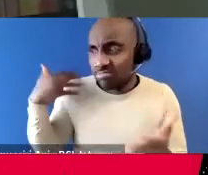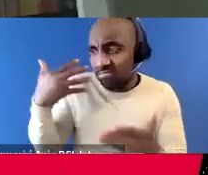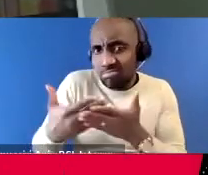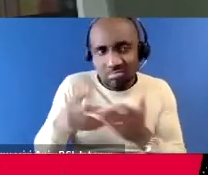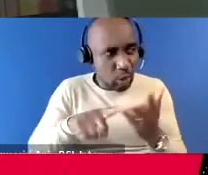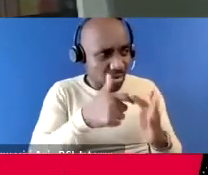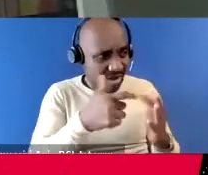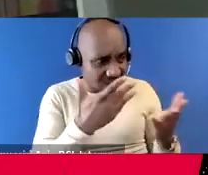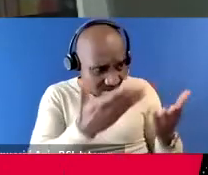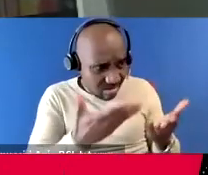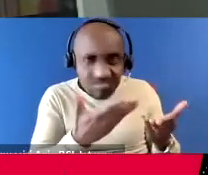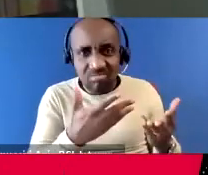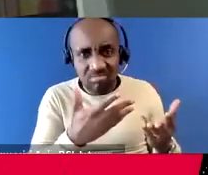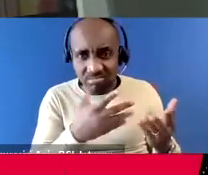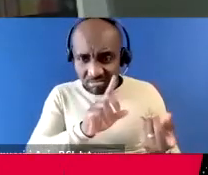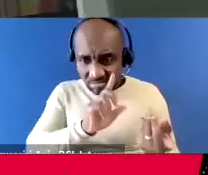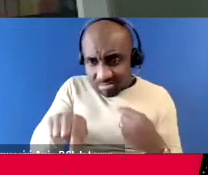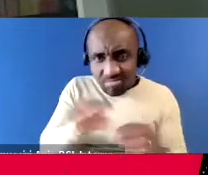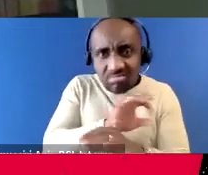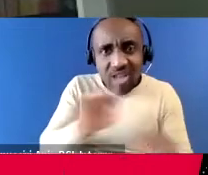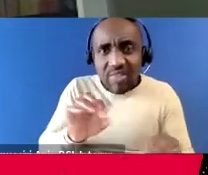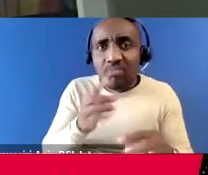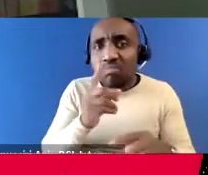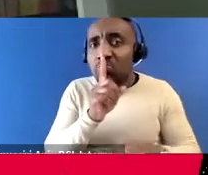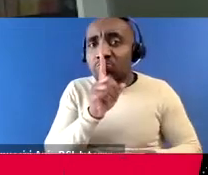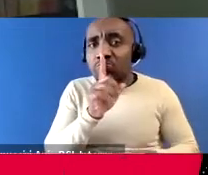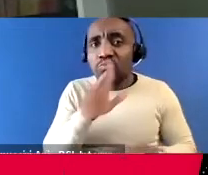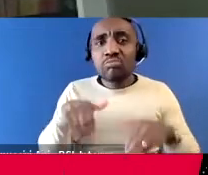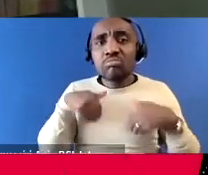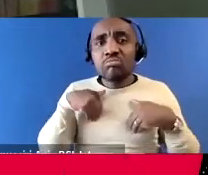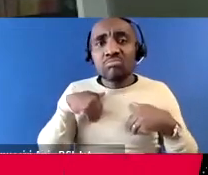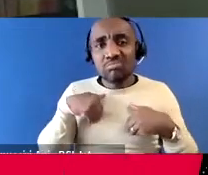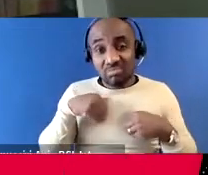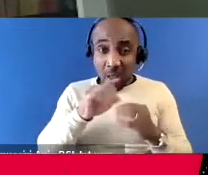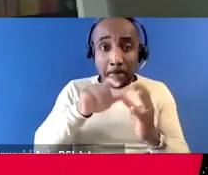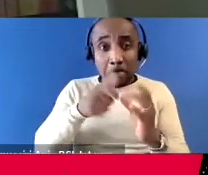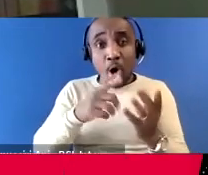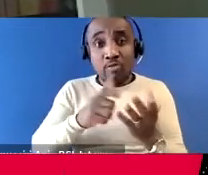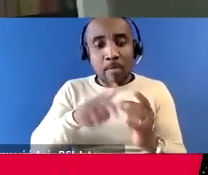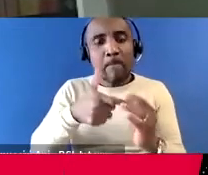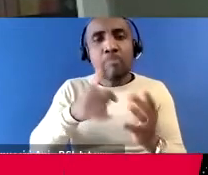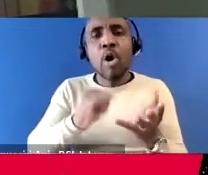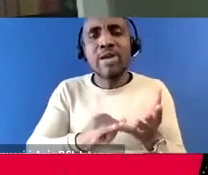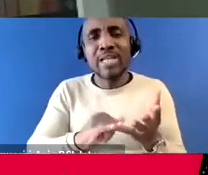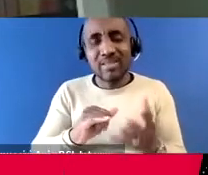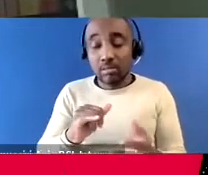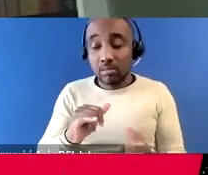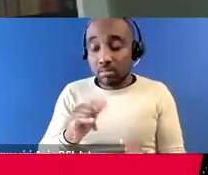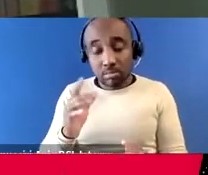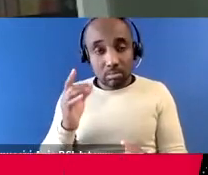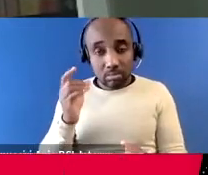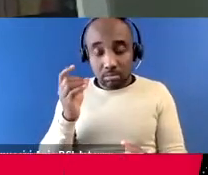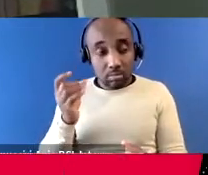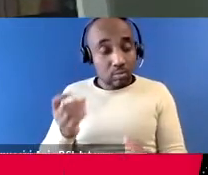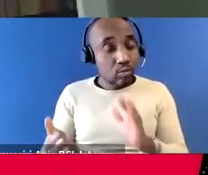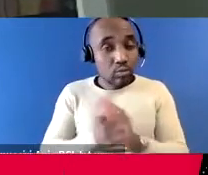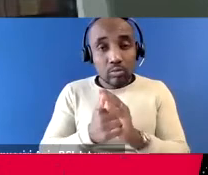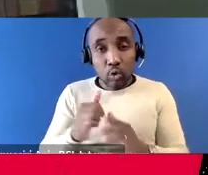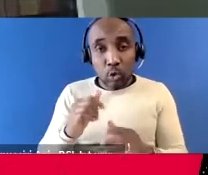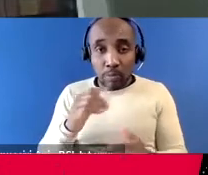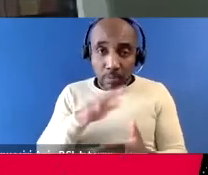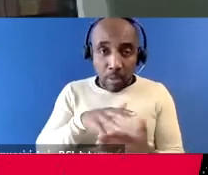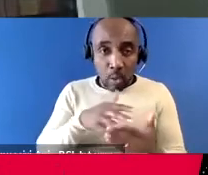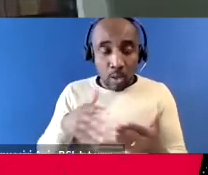see anything apart from Boris's ridiculous poem, which has even been remotely